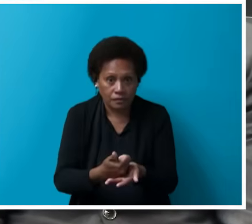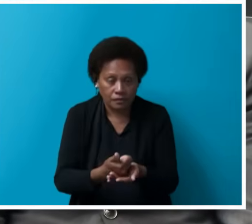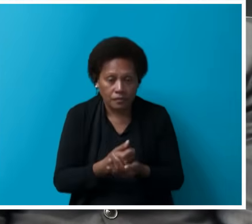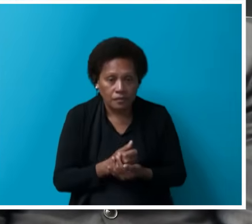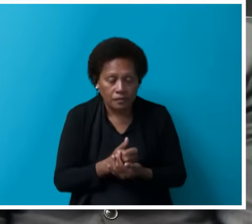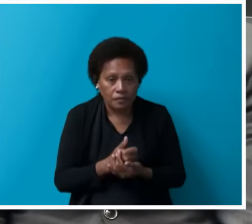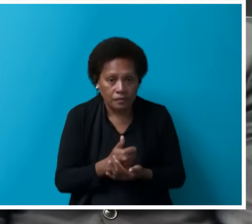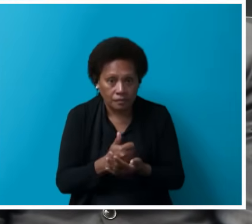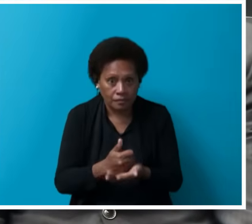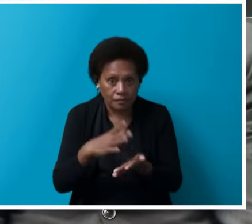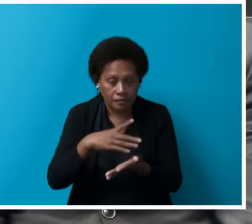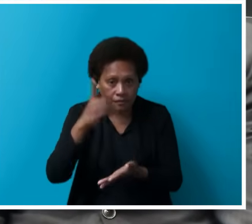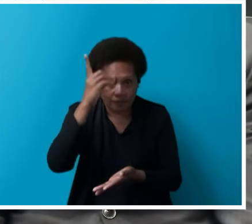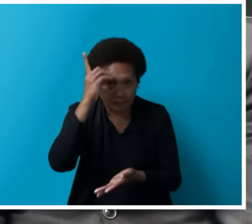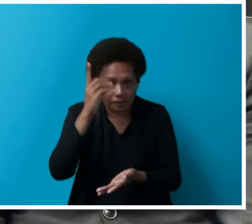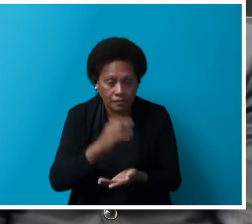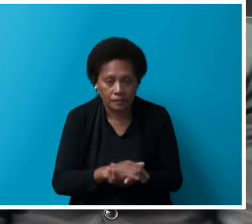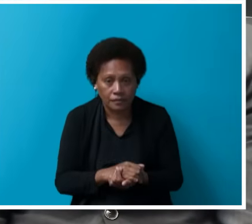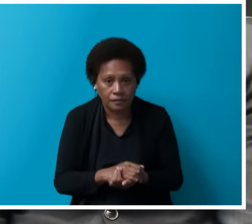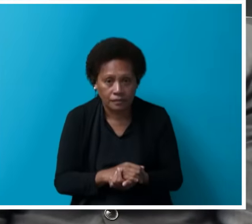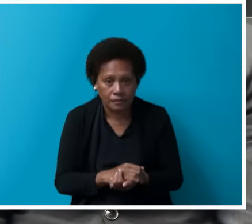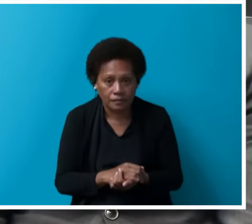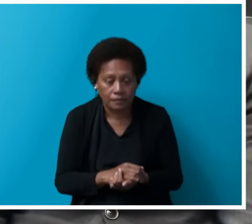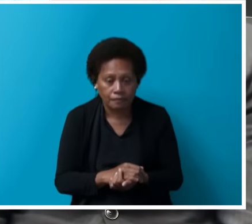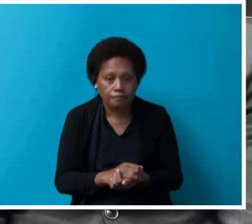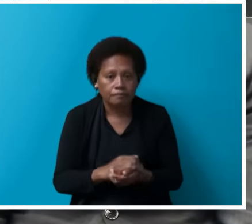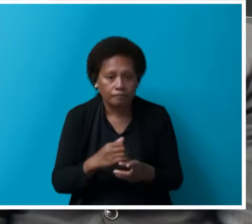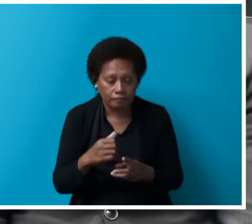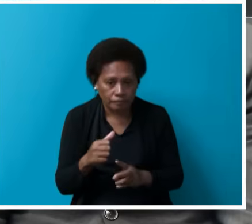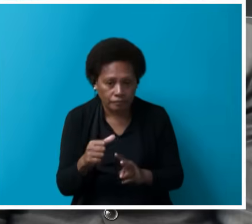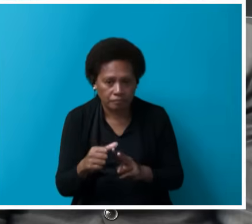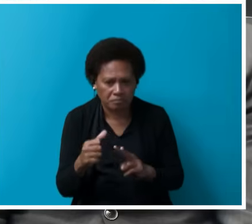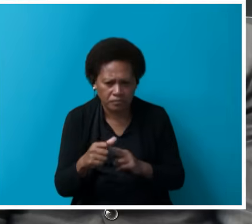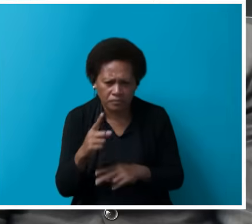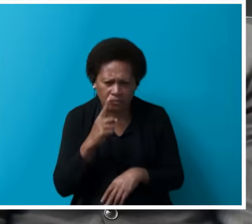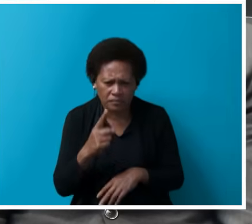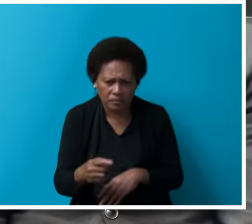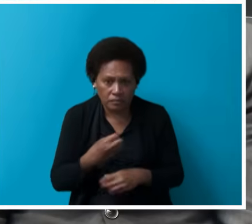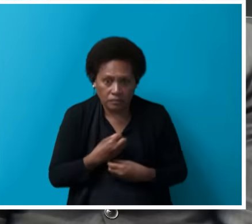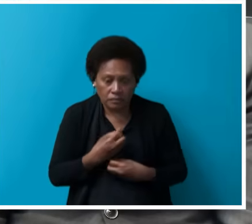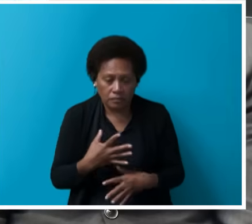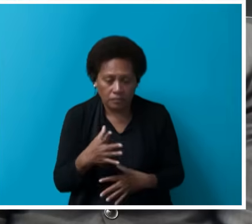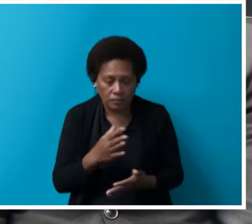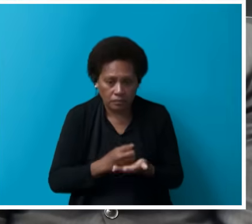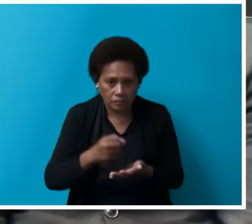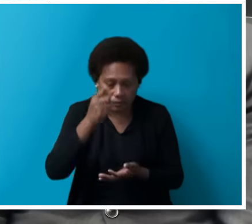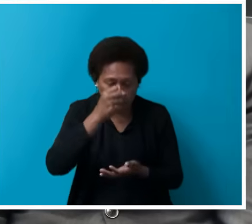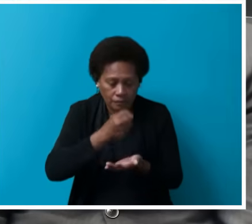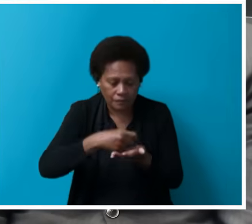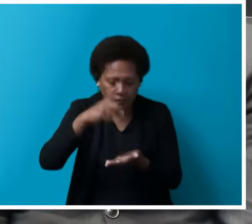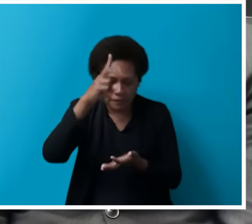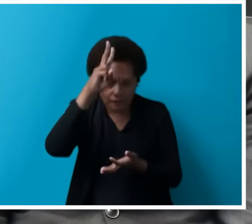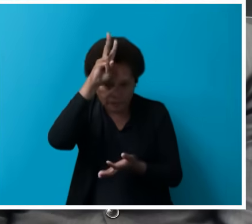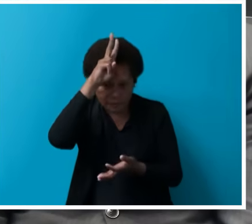Mr. Speaker, when I saw Kandabu Hospital. I was shocked. You look at health centers around the country,